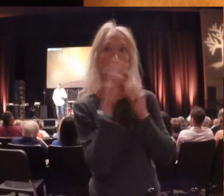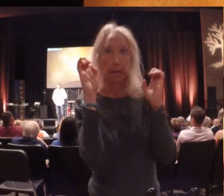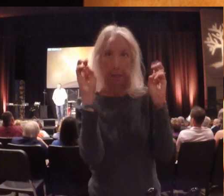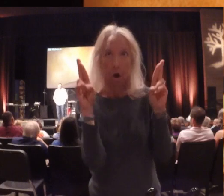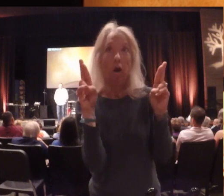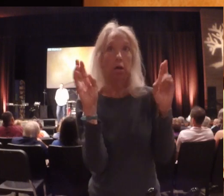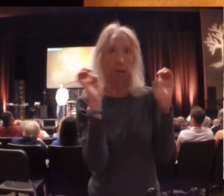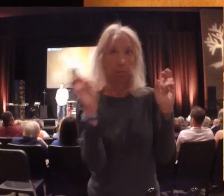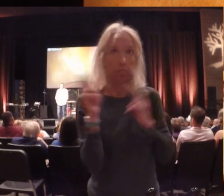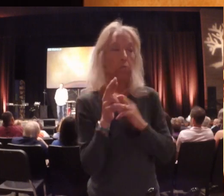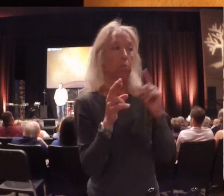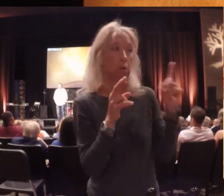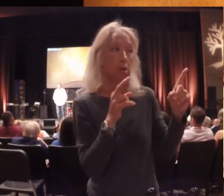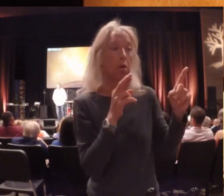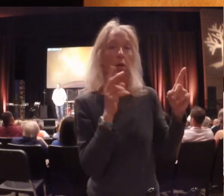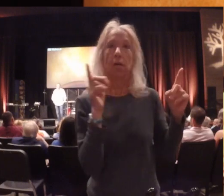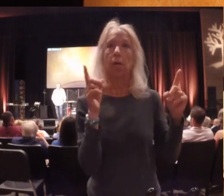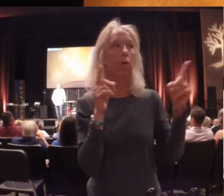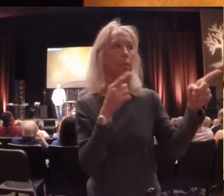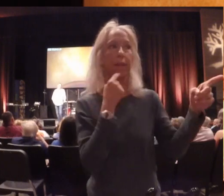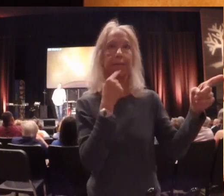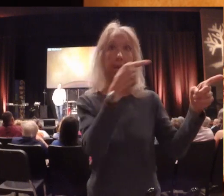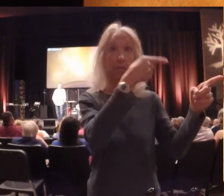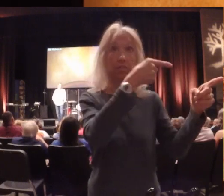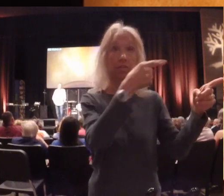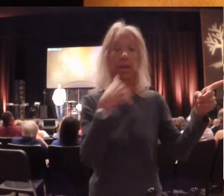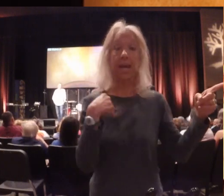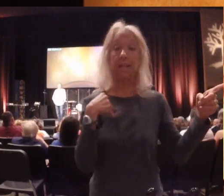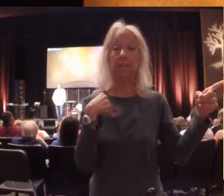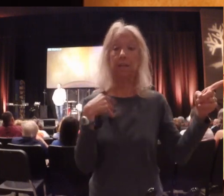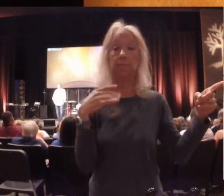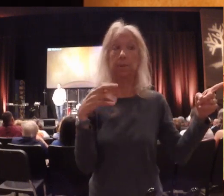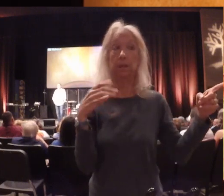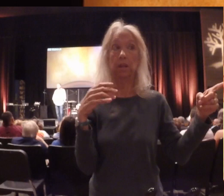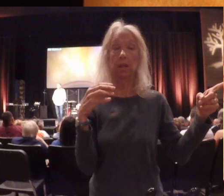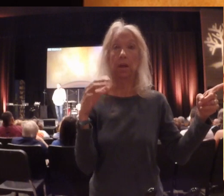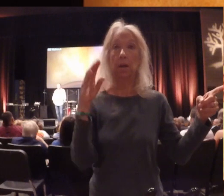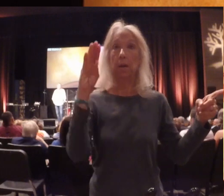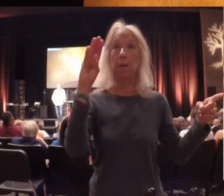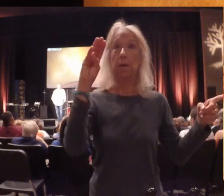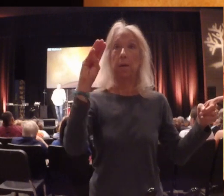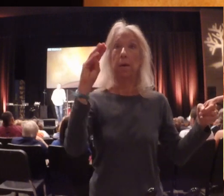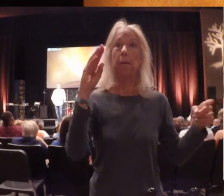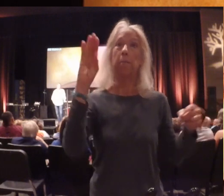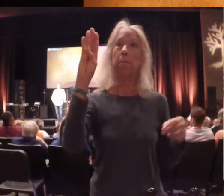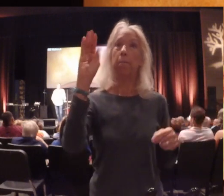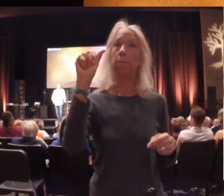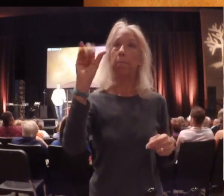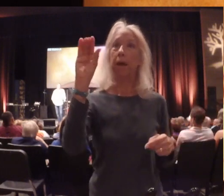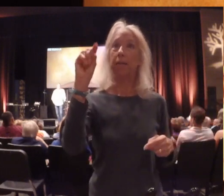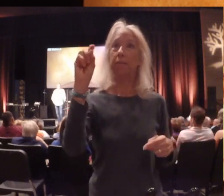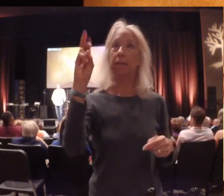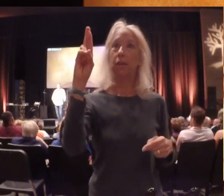we took her to the emergency room. They diagnosed her pretty quickly with a bacterial infection in her